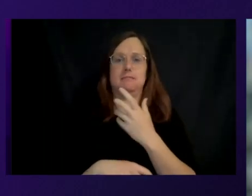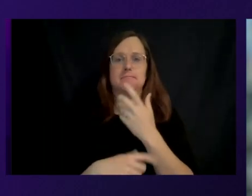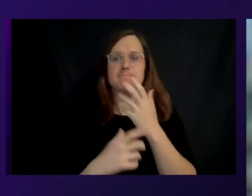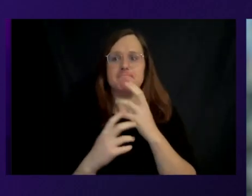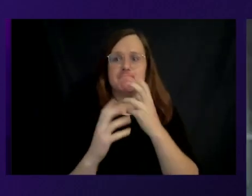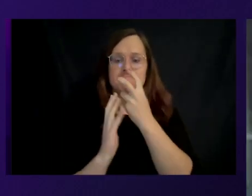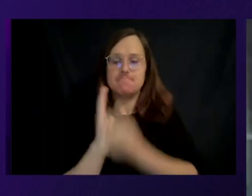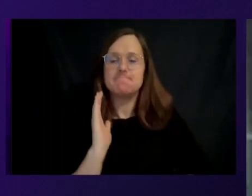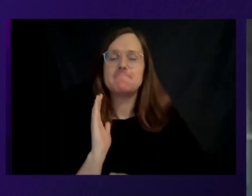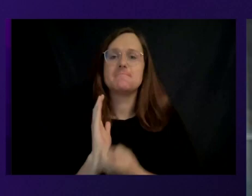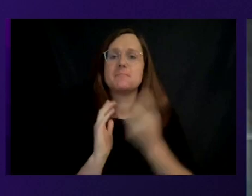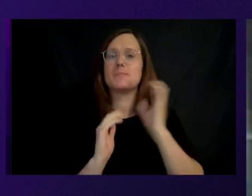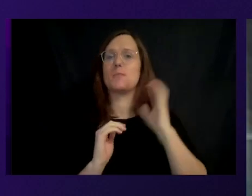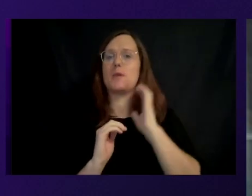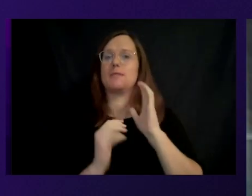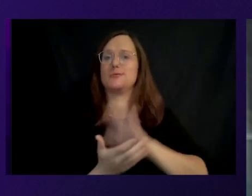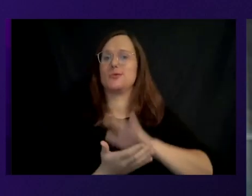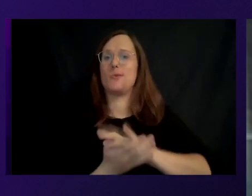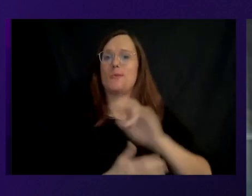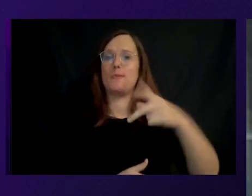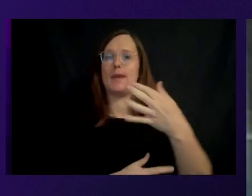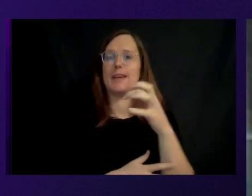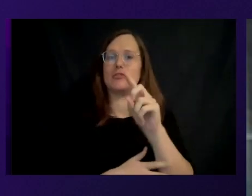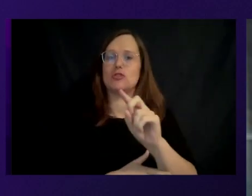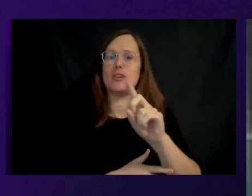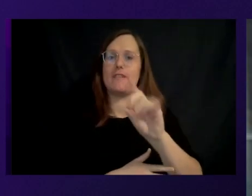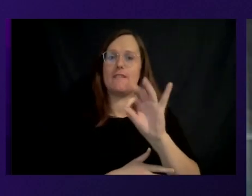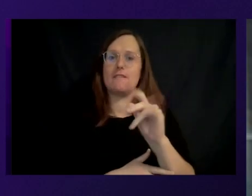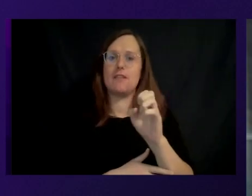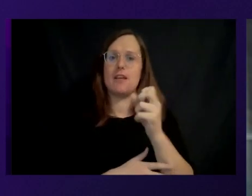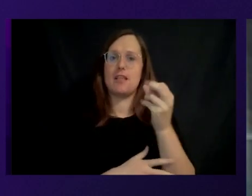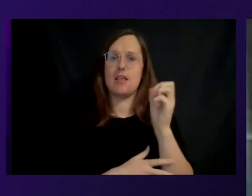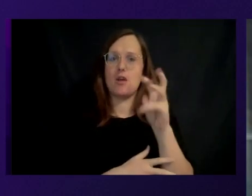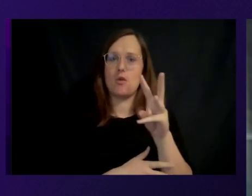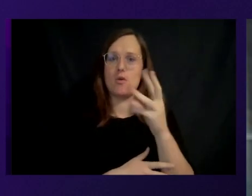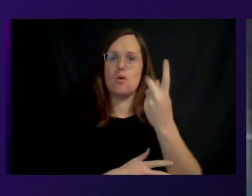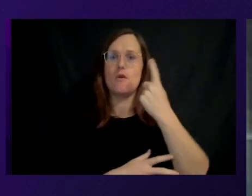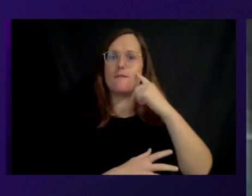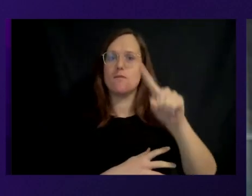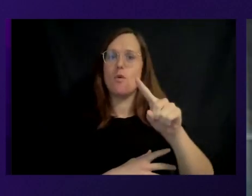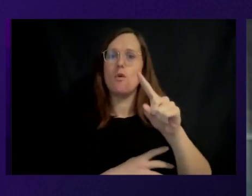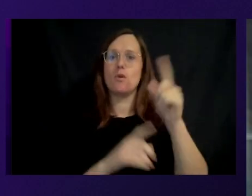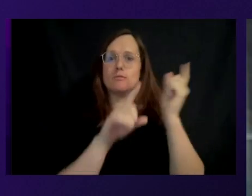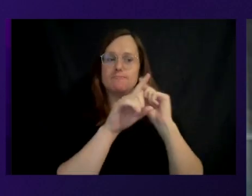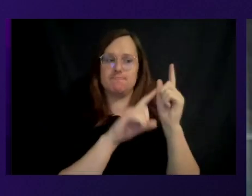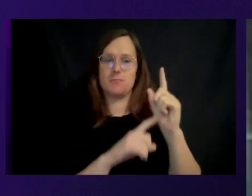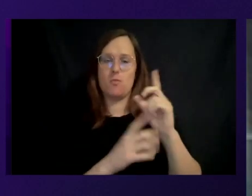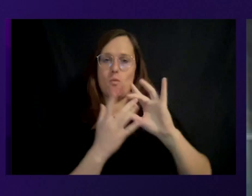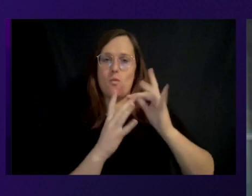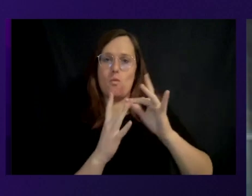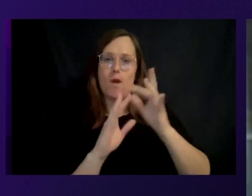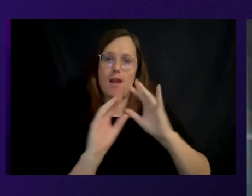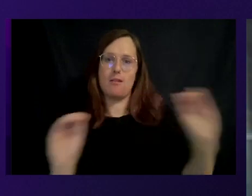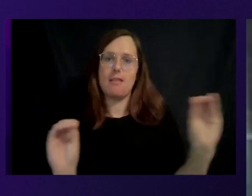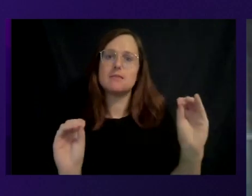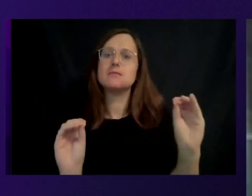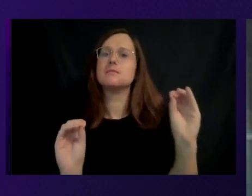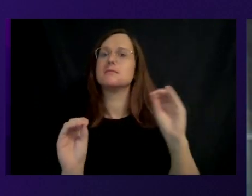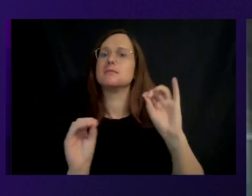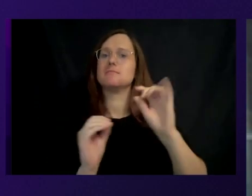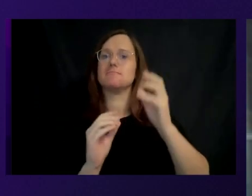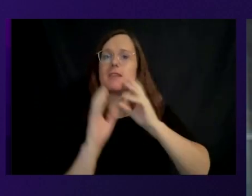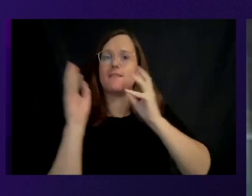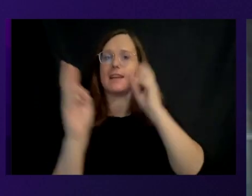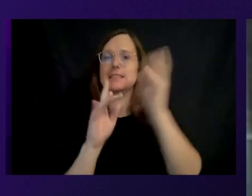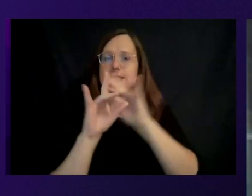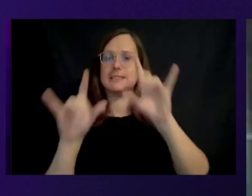Foundation's Engineering Research Center for Wireless Integrated Microsystems, and there I designed analog circuits. There's been a lot of evolution